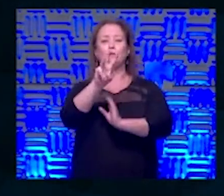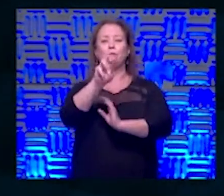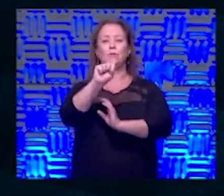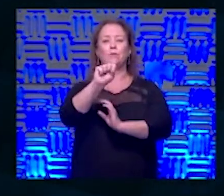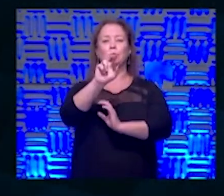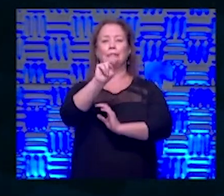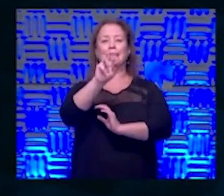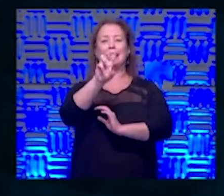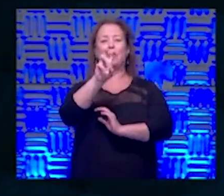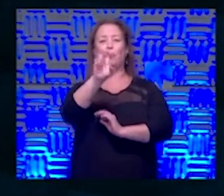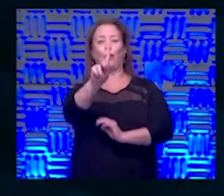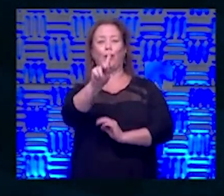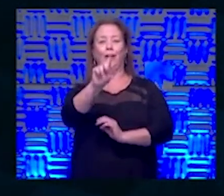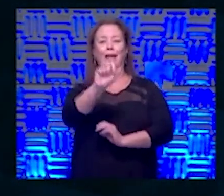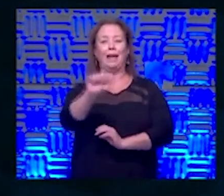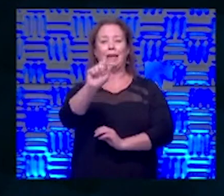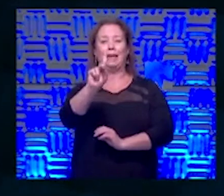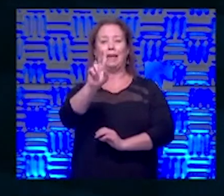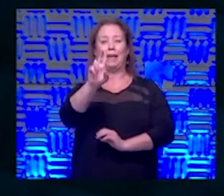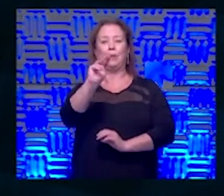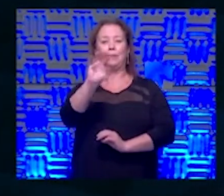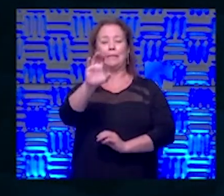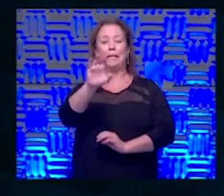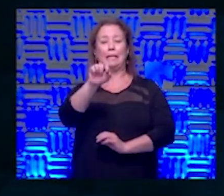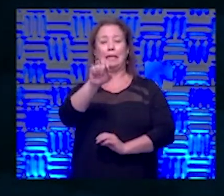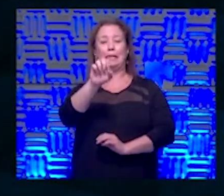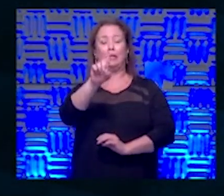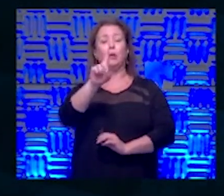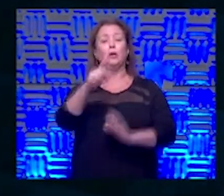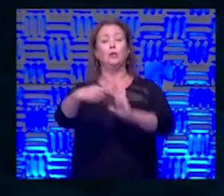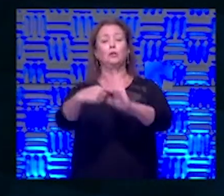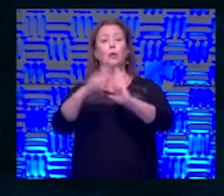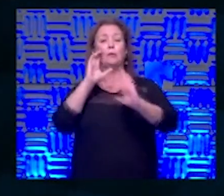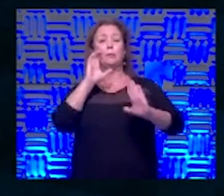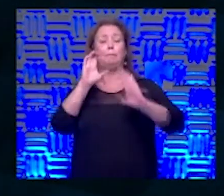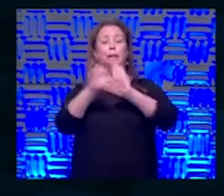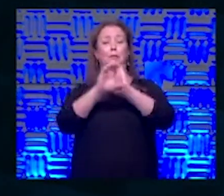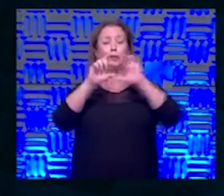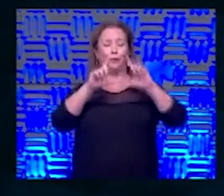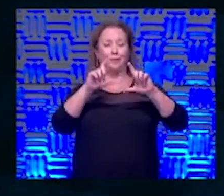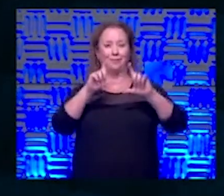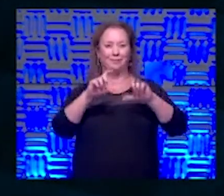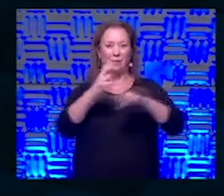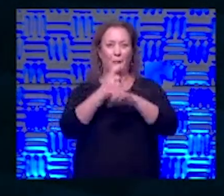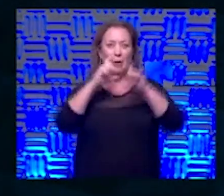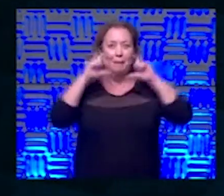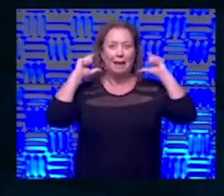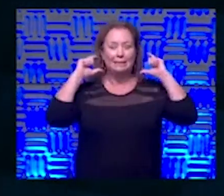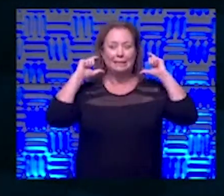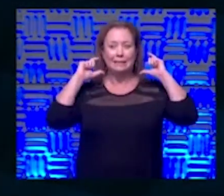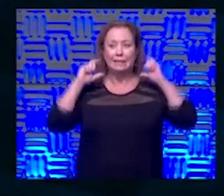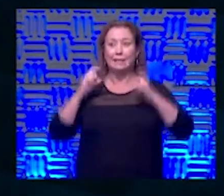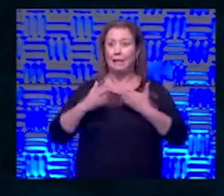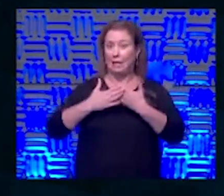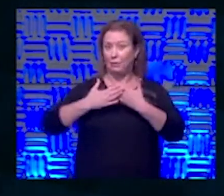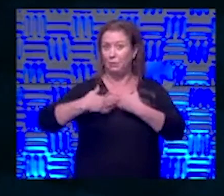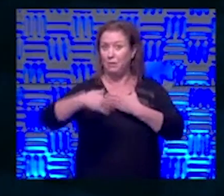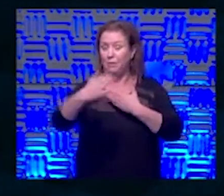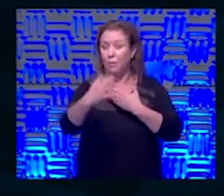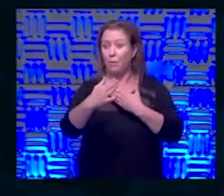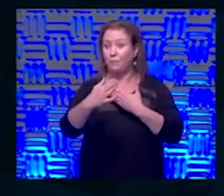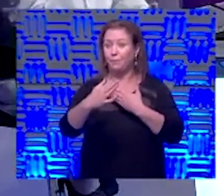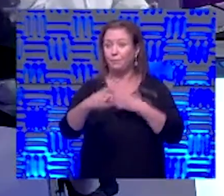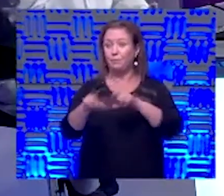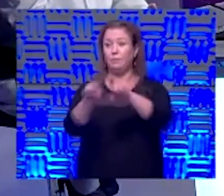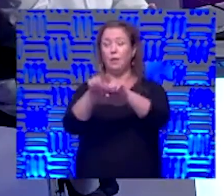medicalnewsnetwork@kmc.edu. Show us pictures of you being safe, and we hope you have a mask on while you do that. So, and as we move further into this, I'll